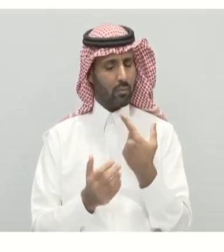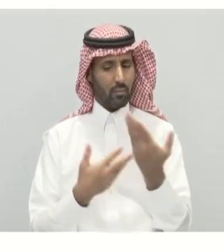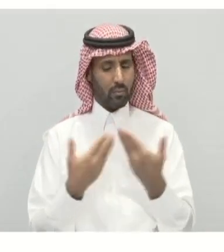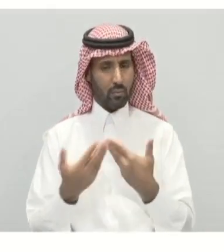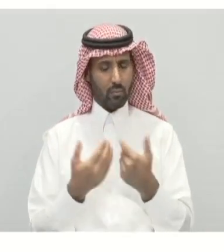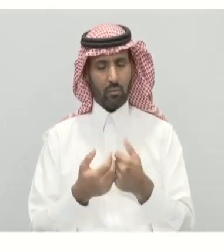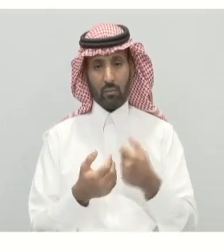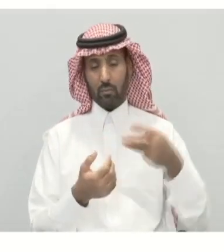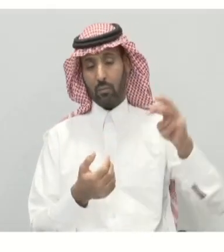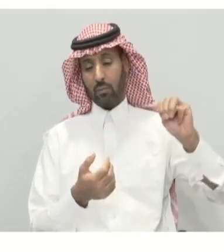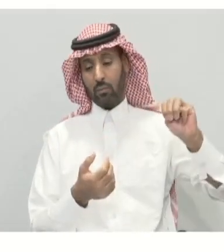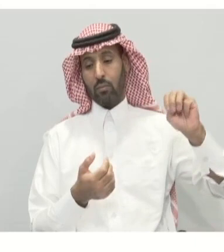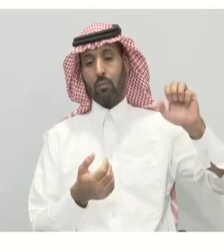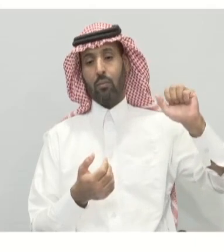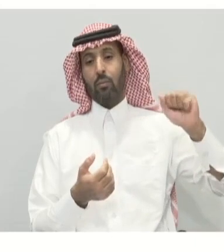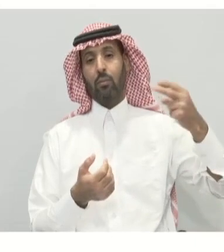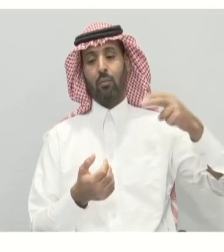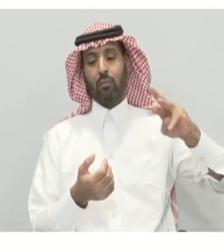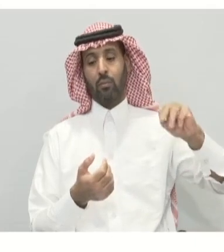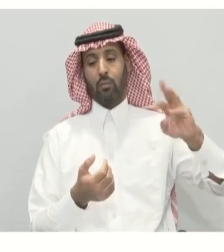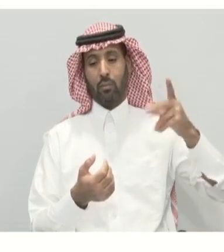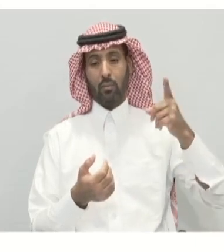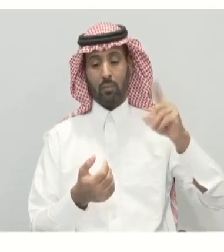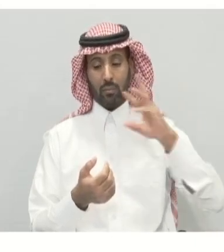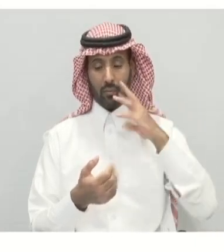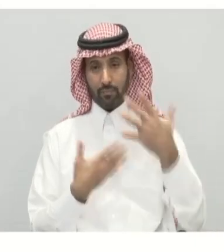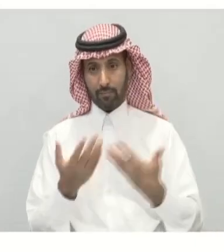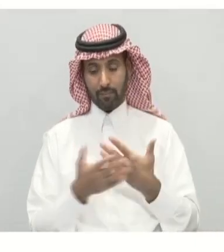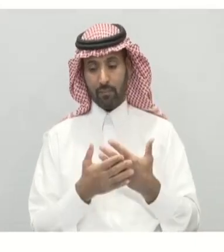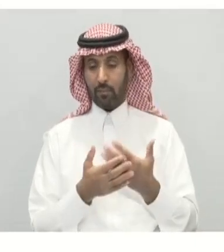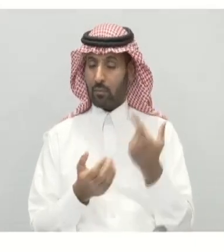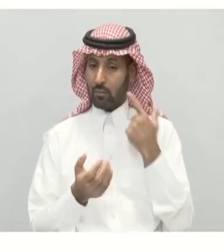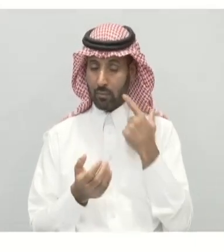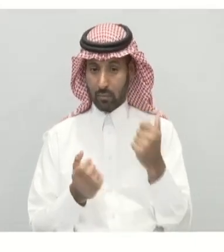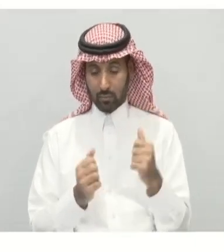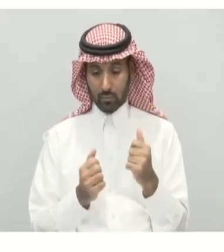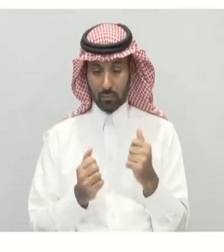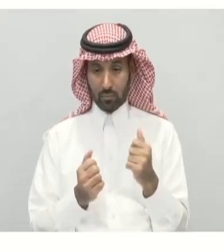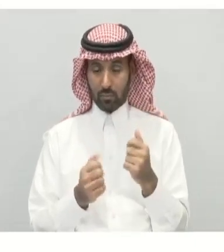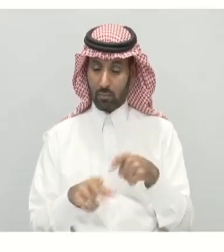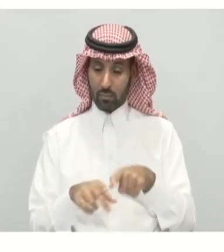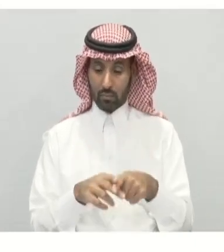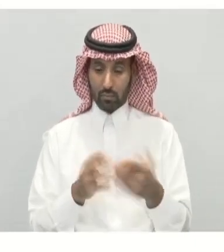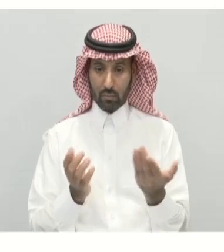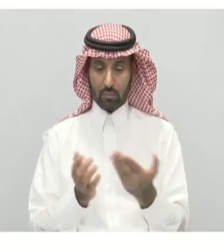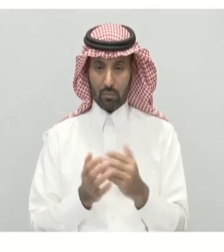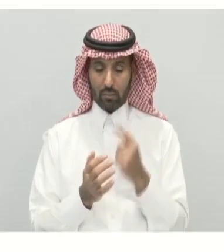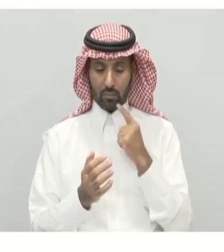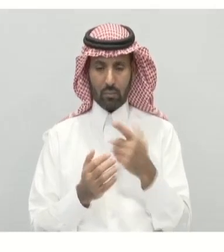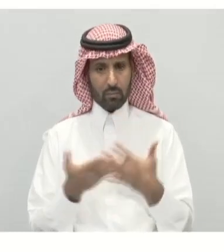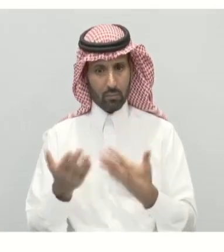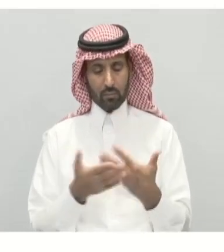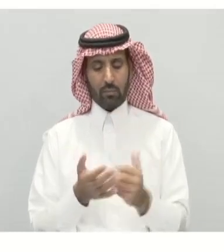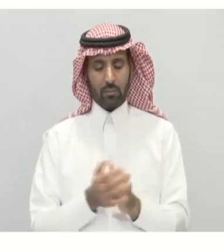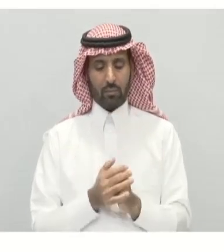Muhammad's problem with his classmates? Those friends who are studying in the same class. His problem